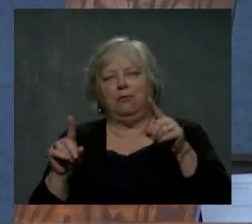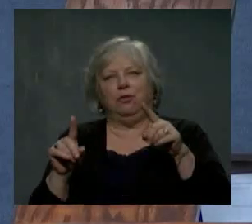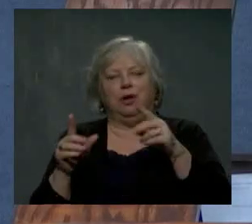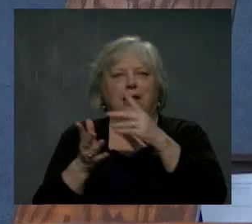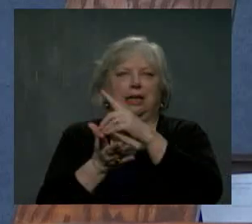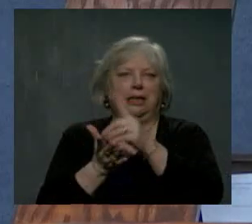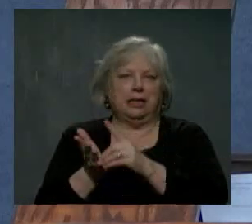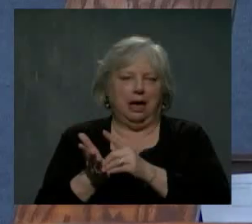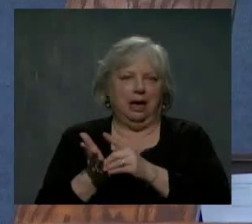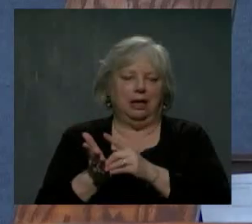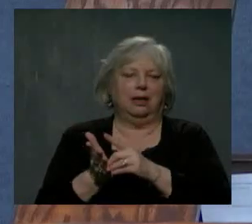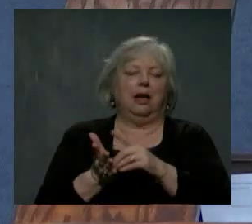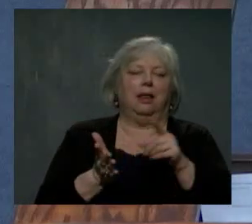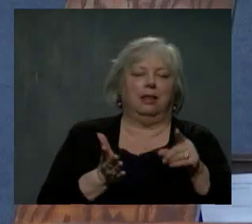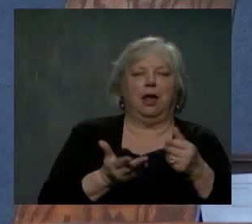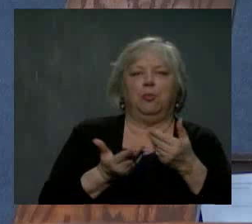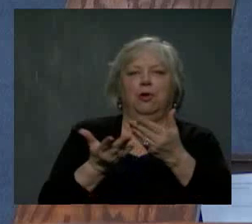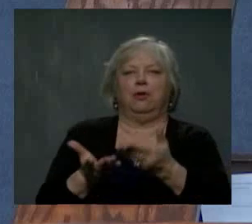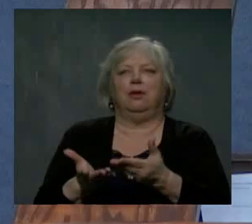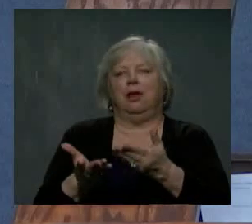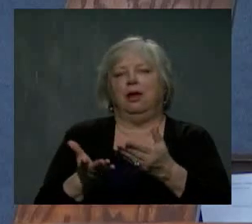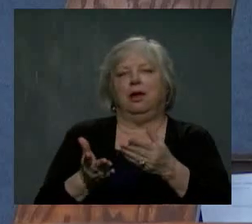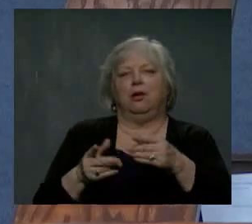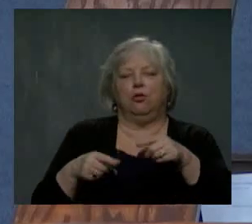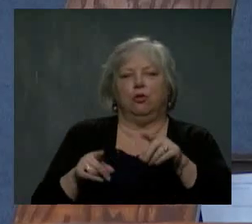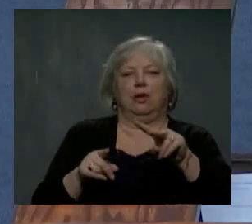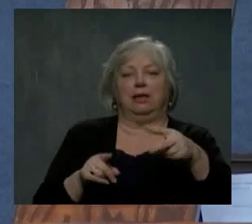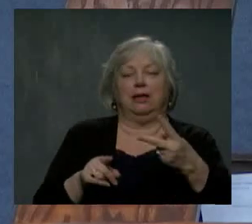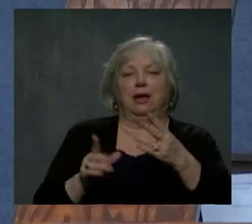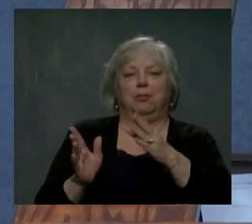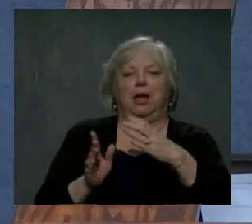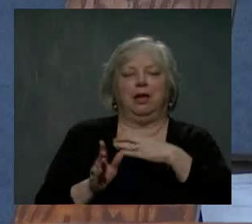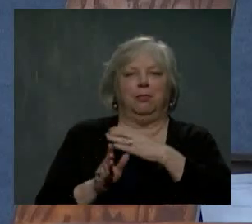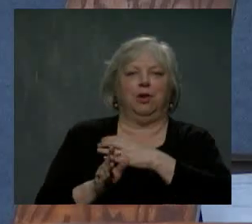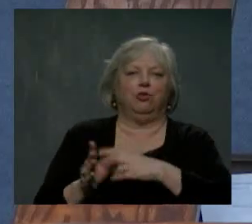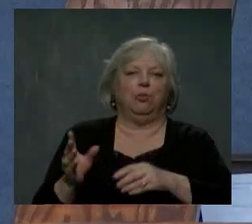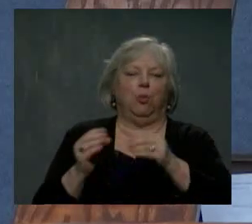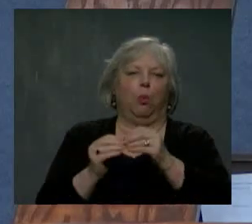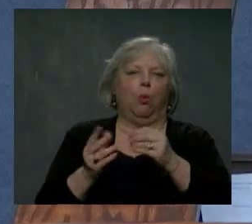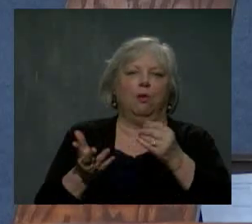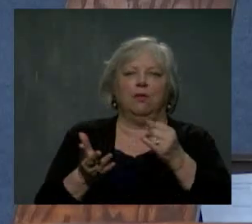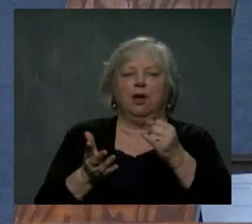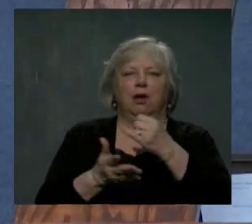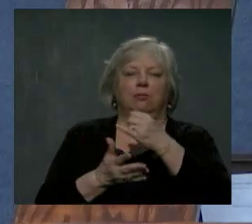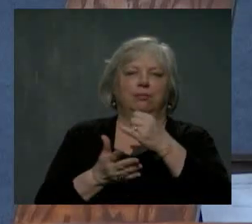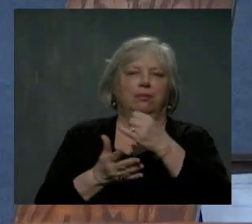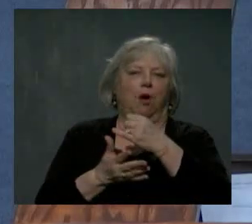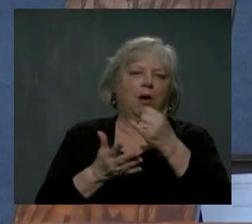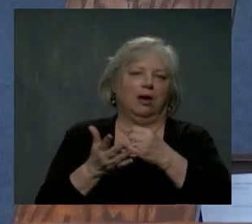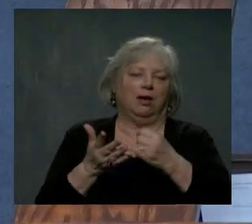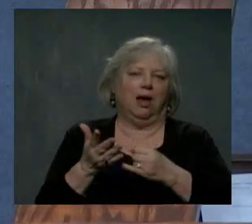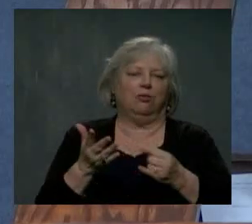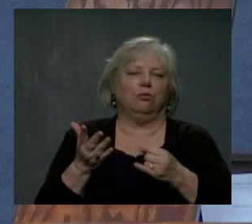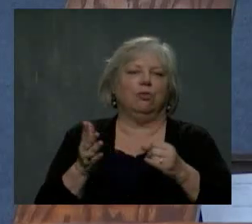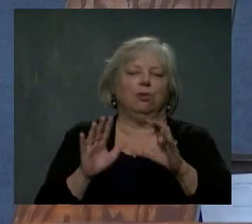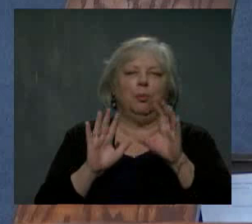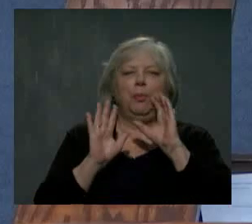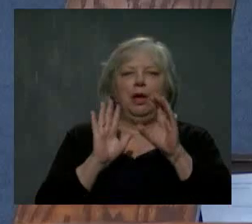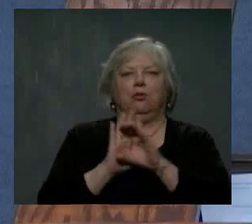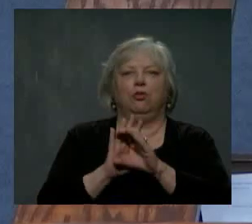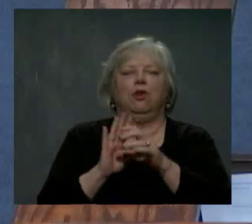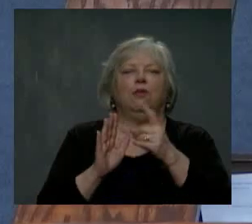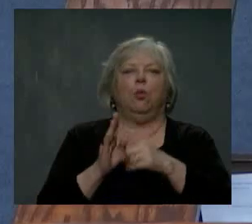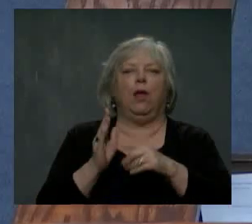at the second planning commission more of an architectural rendering of what the buildings will look like pieced